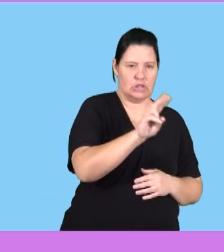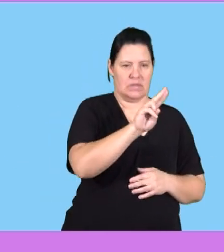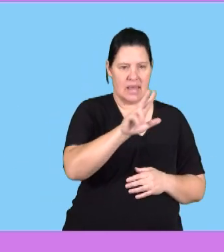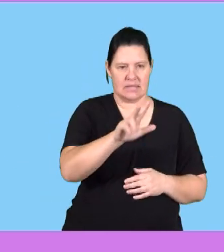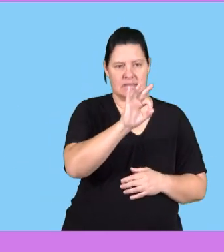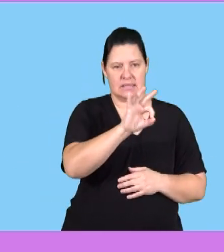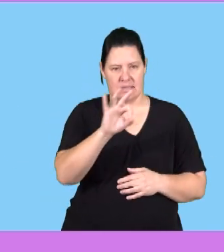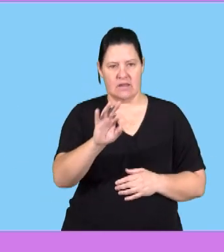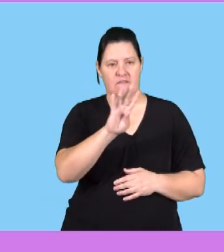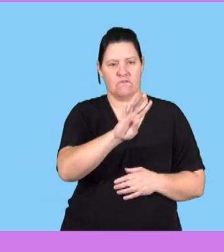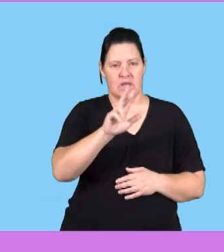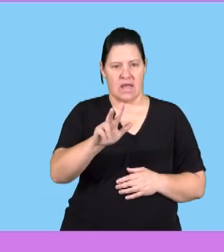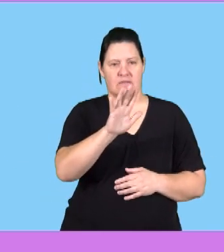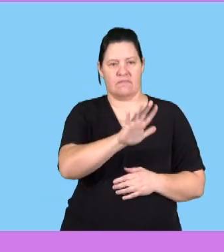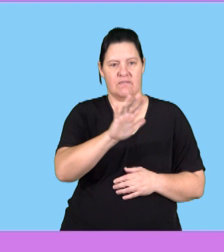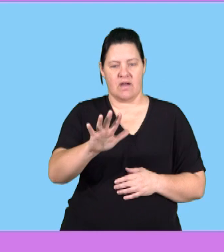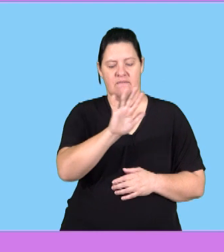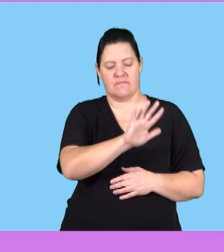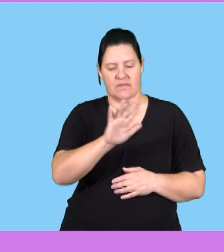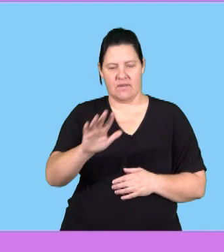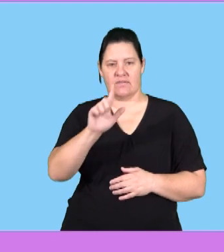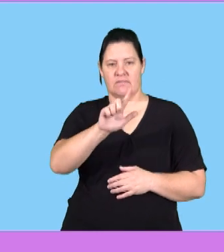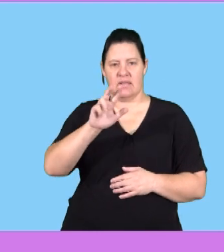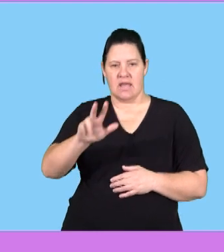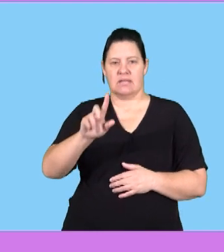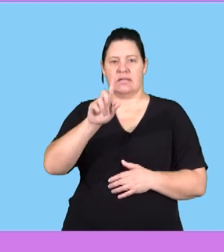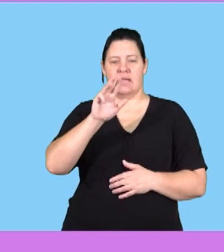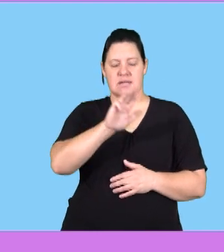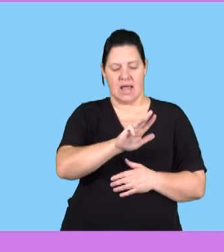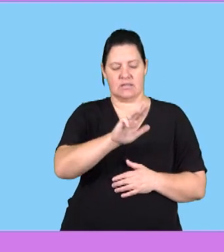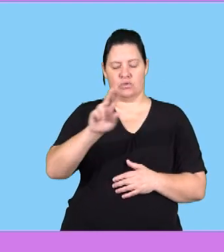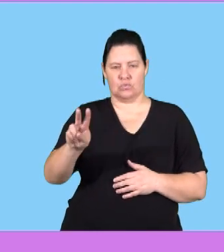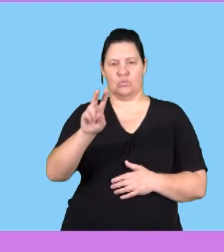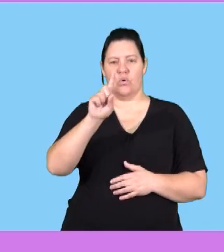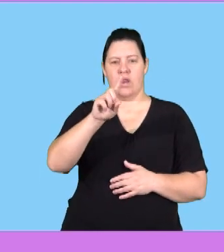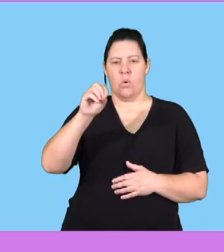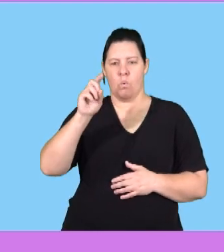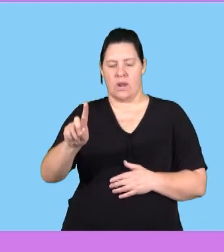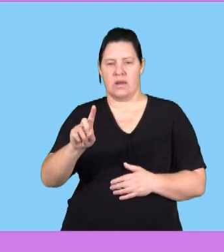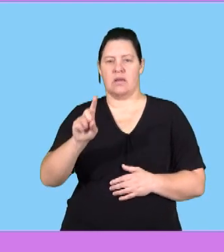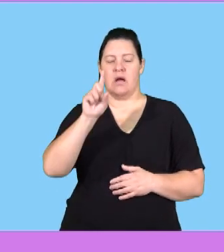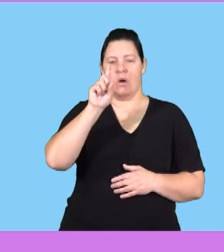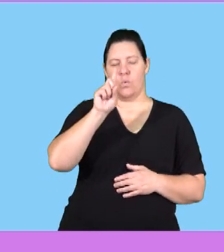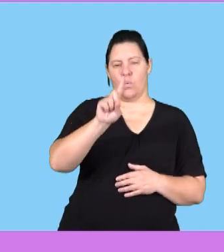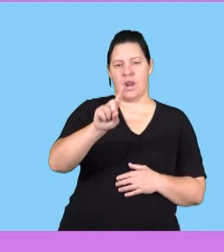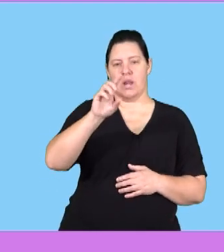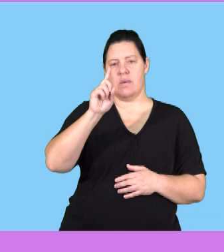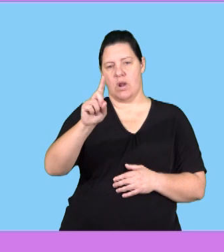23, 28, 33, 48, 55, 55, 78, 92,